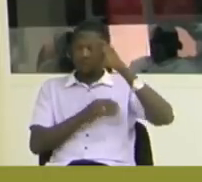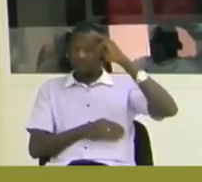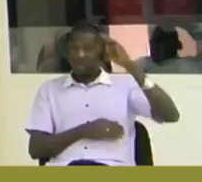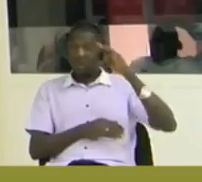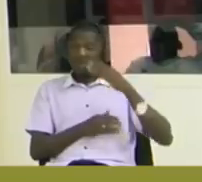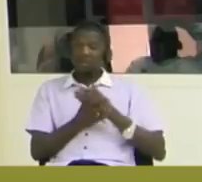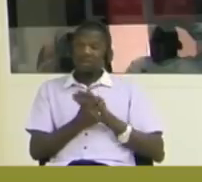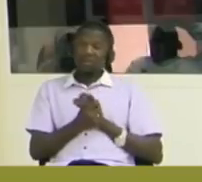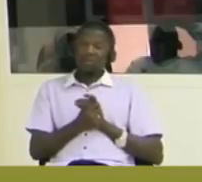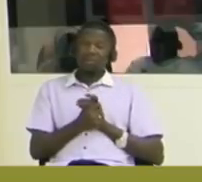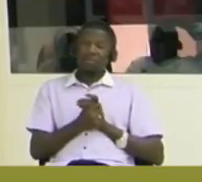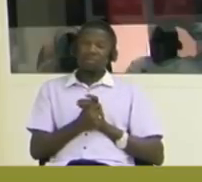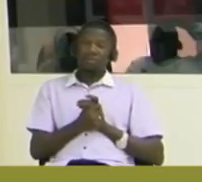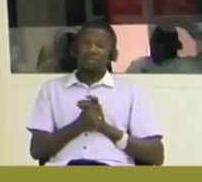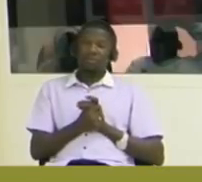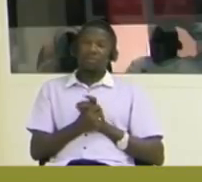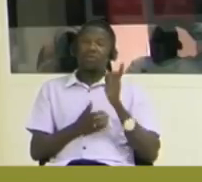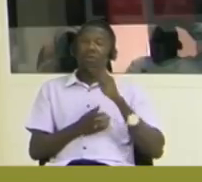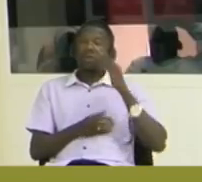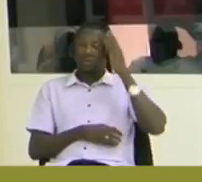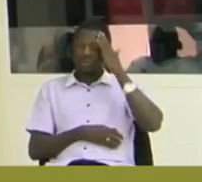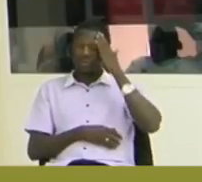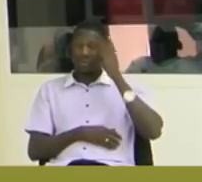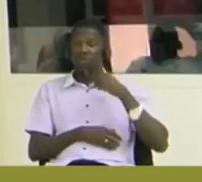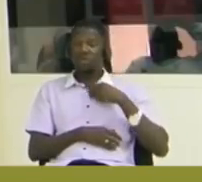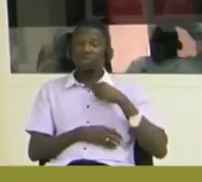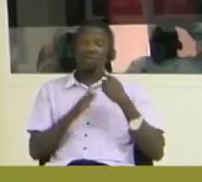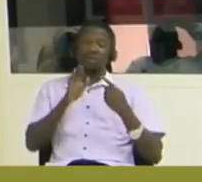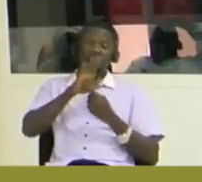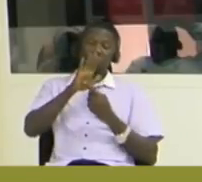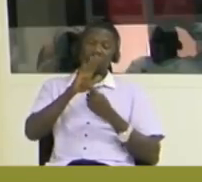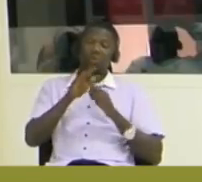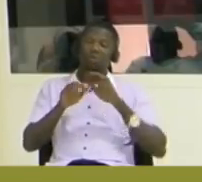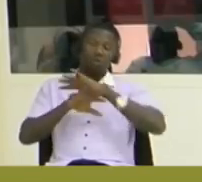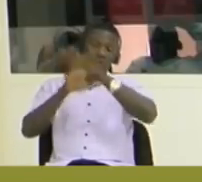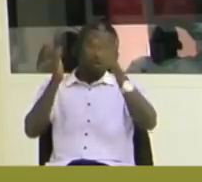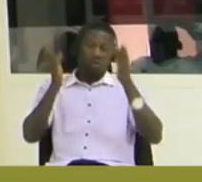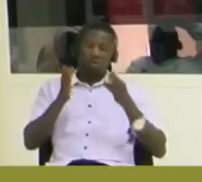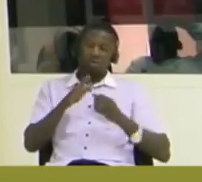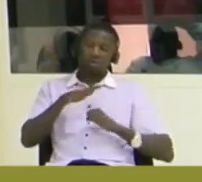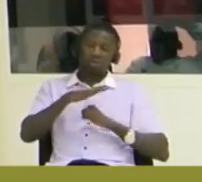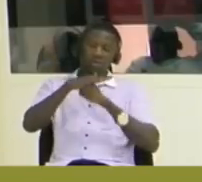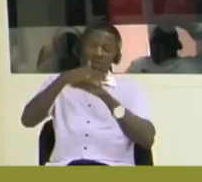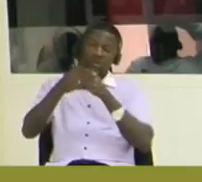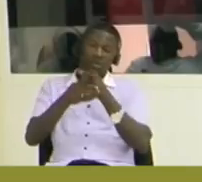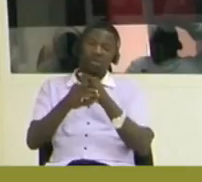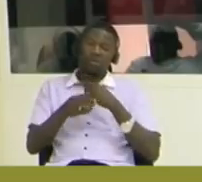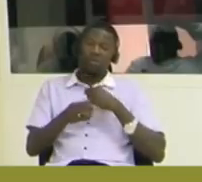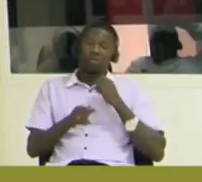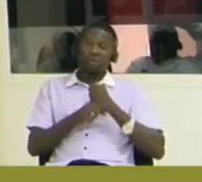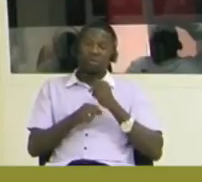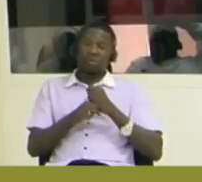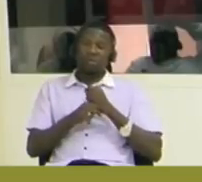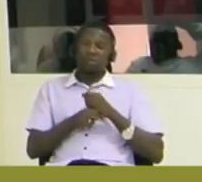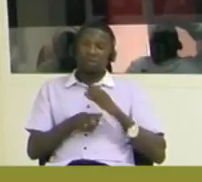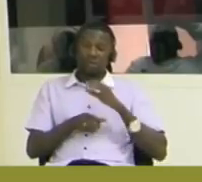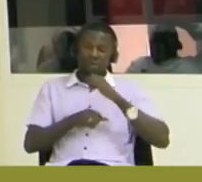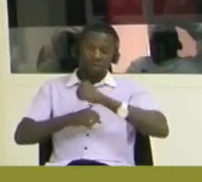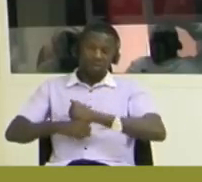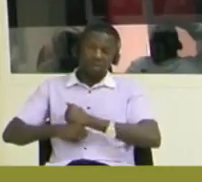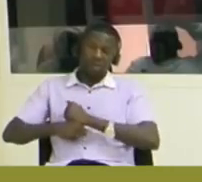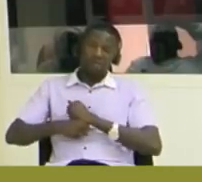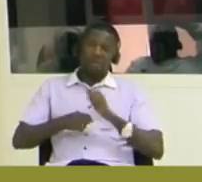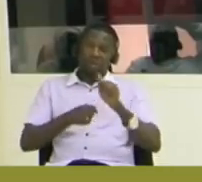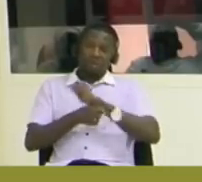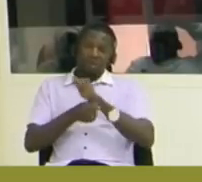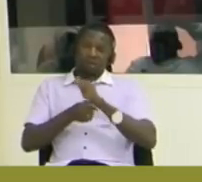is that he was important, and we all relied on him to ensure that we kept the economy afloat. He was a